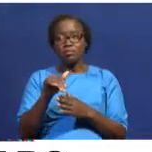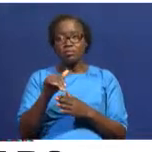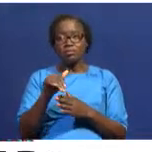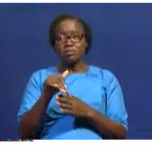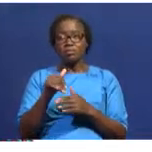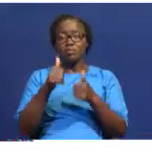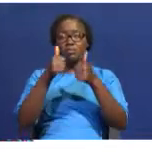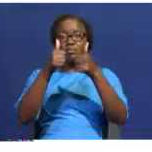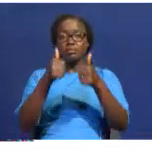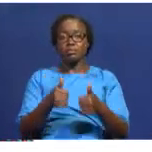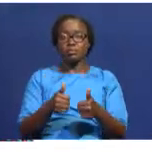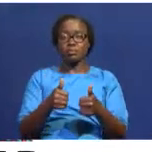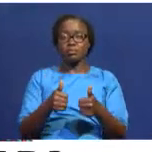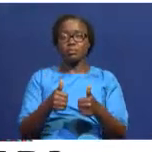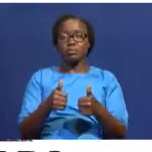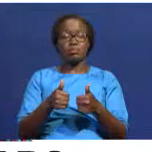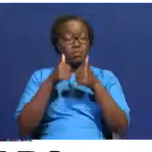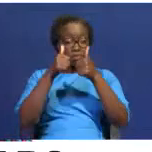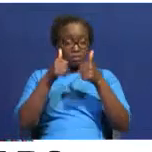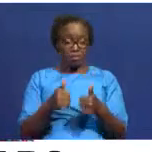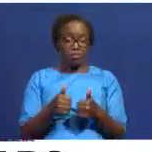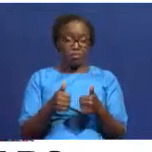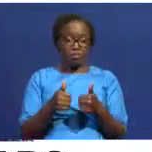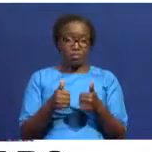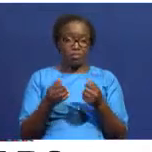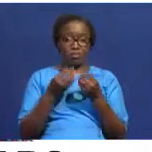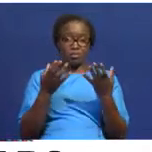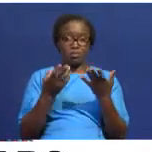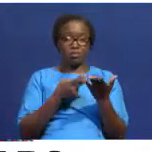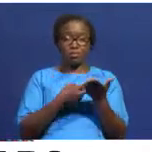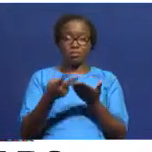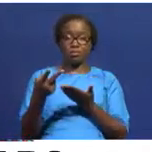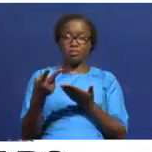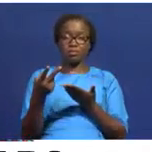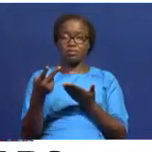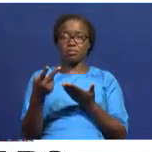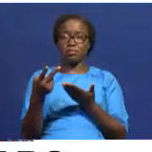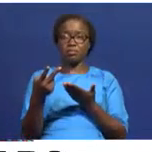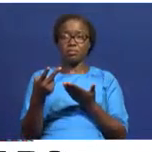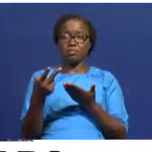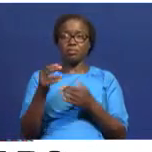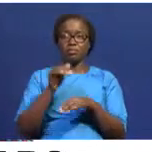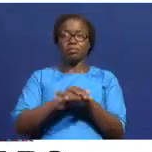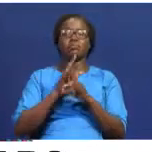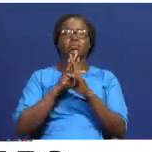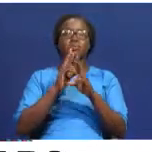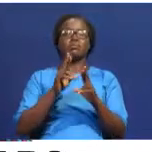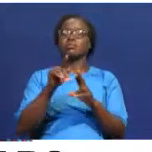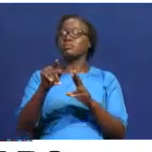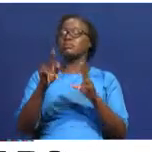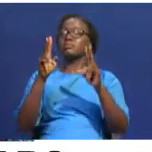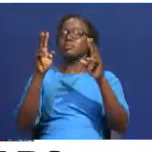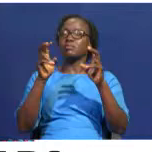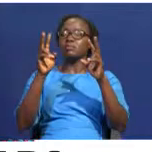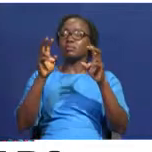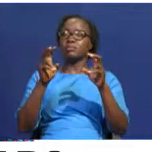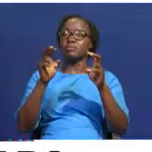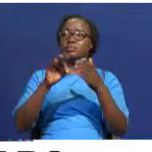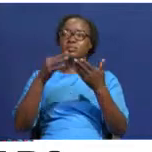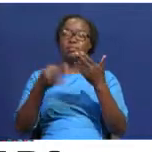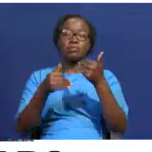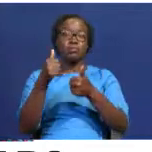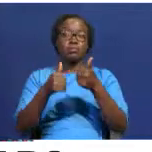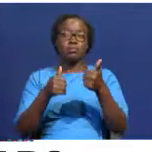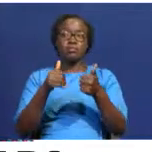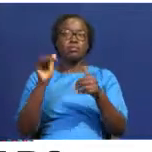you a notice, and I'm giving a notice of 2 weeks to get a proper response to this issue. Failure to